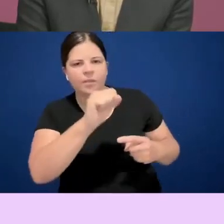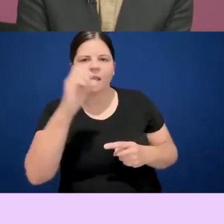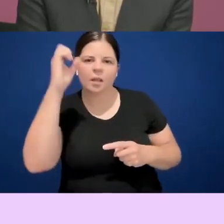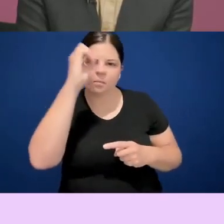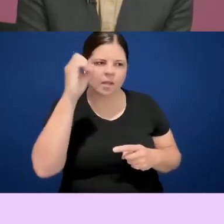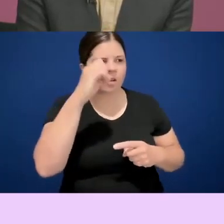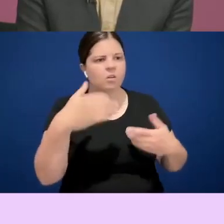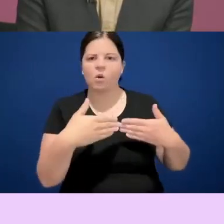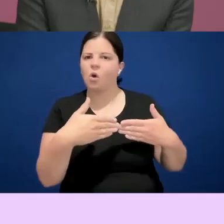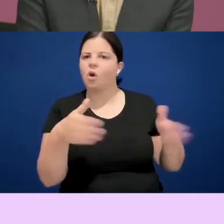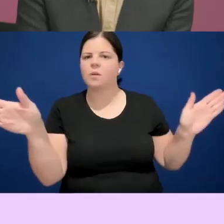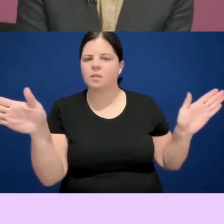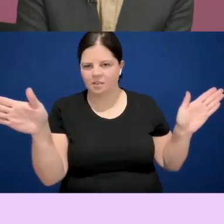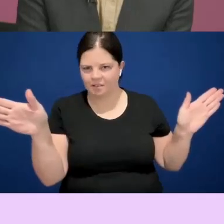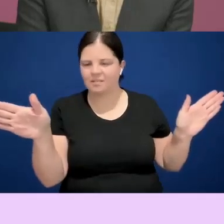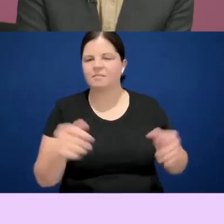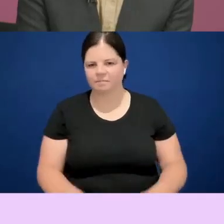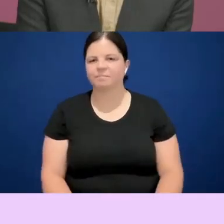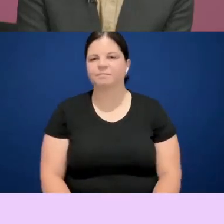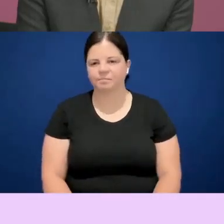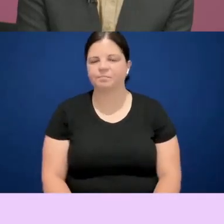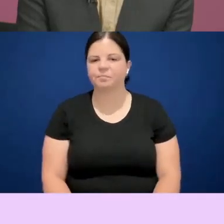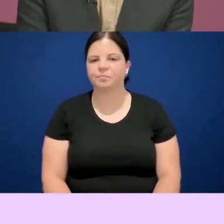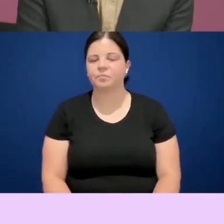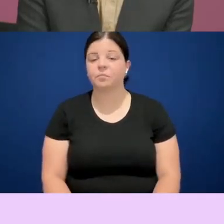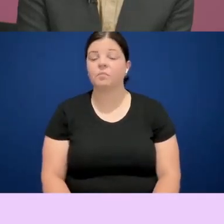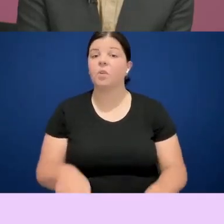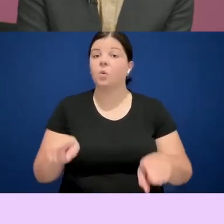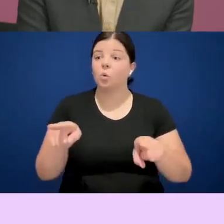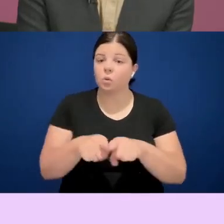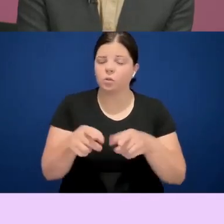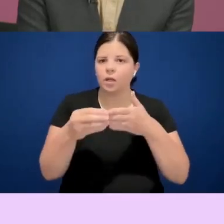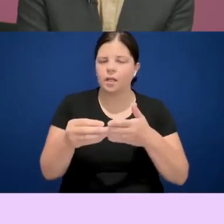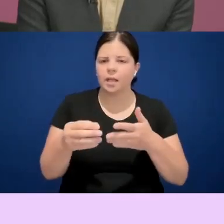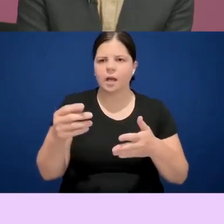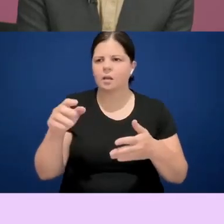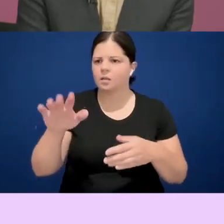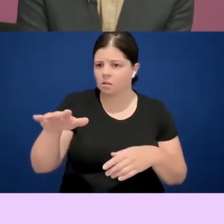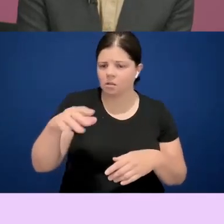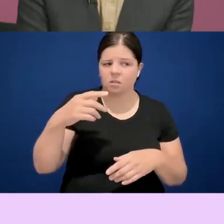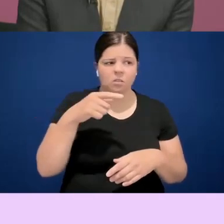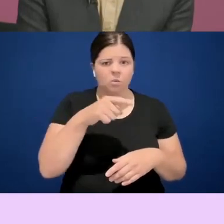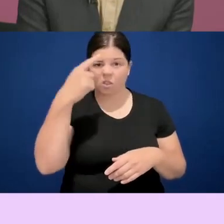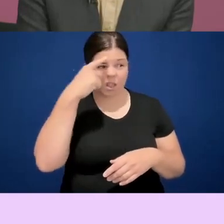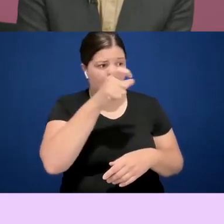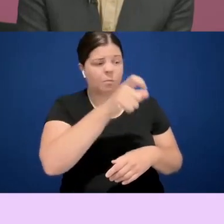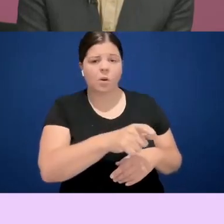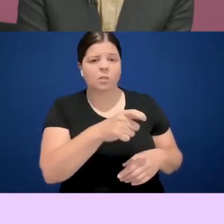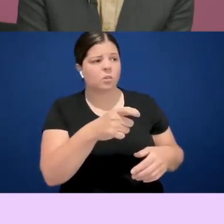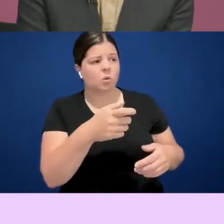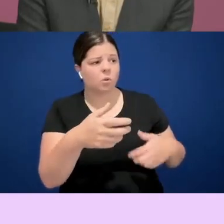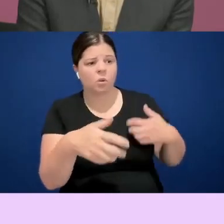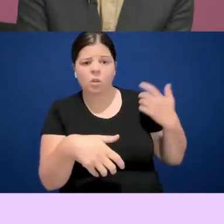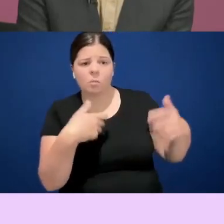constructively. We also encourage leaders not to perceive those who speak up as problematic or time wasters.